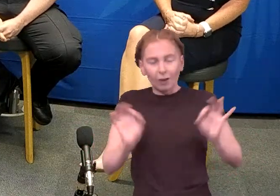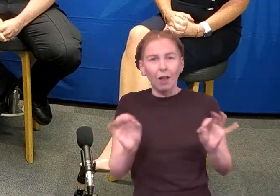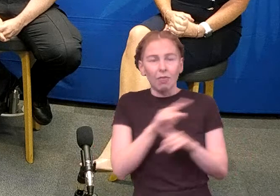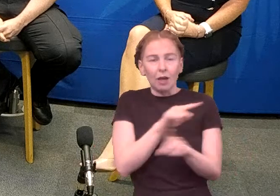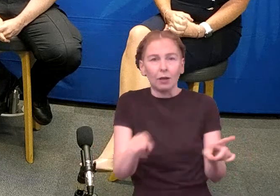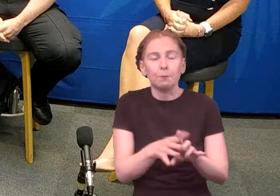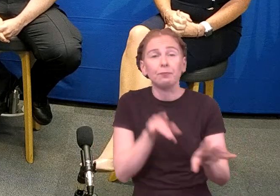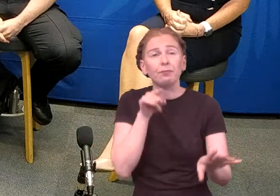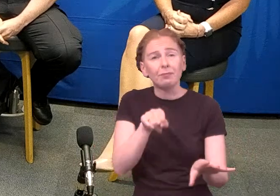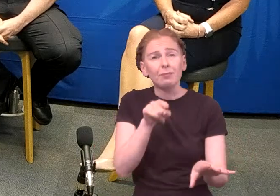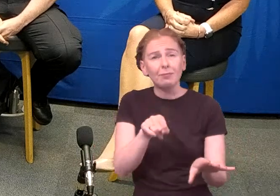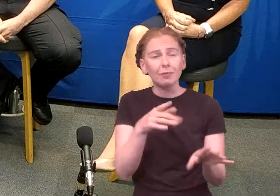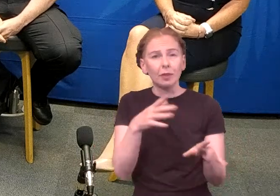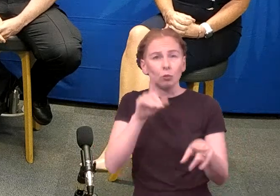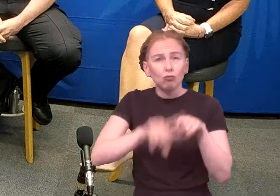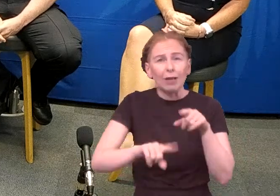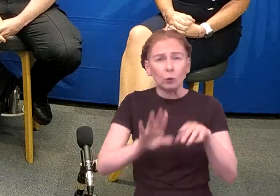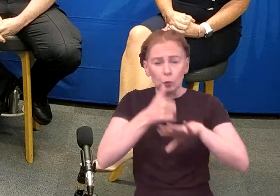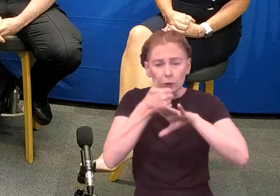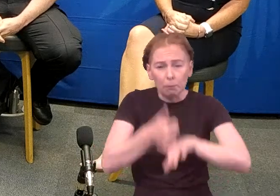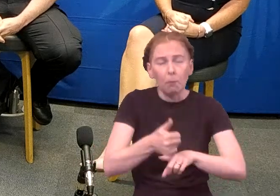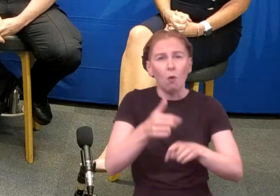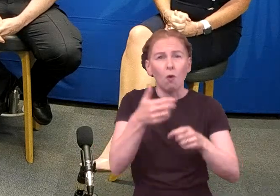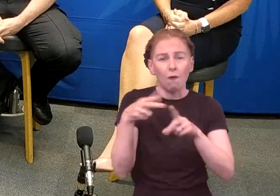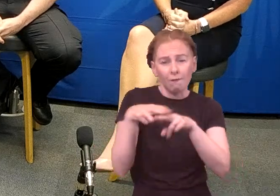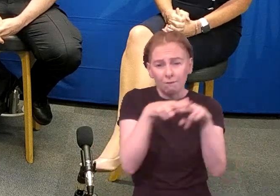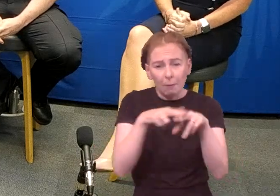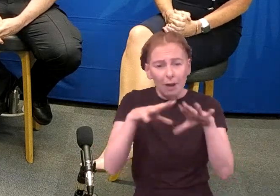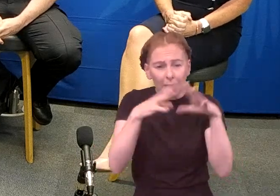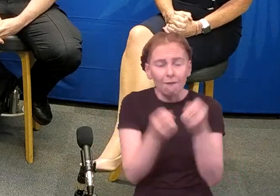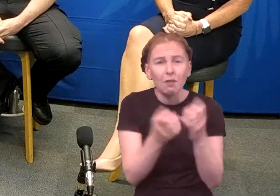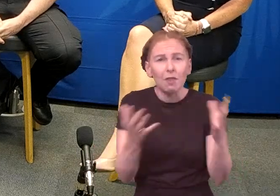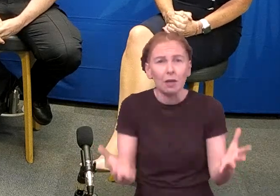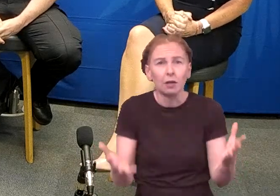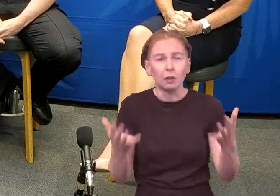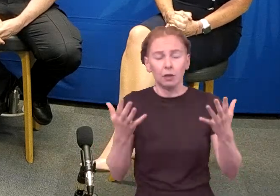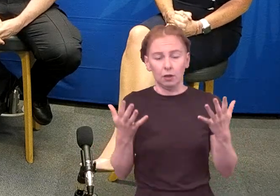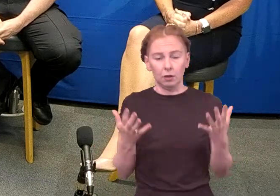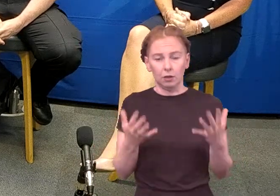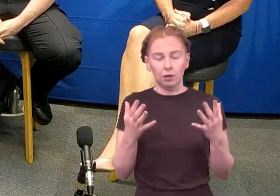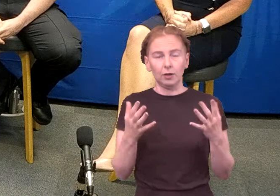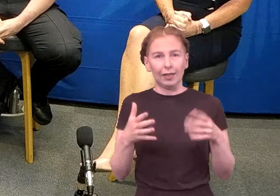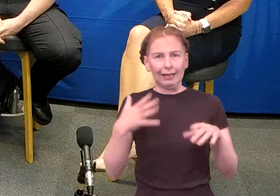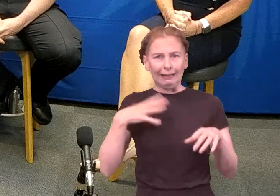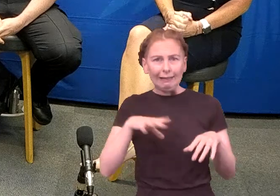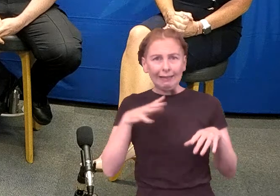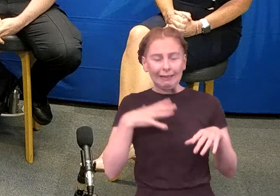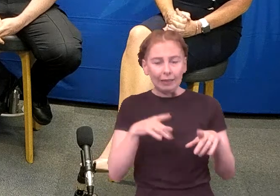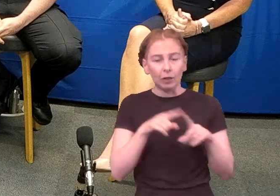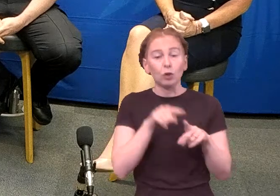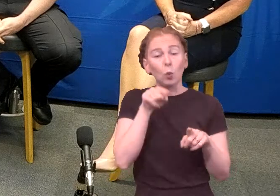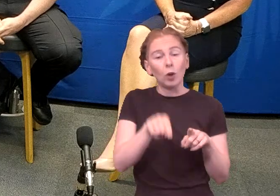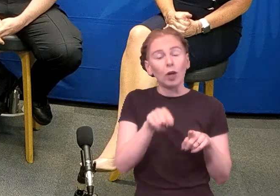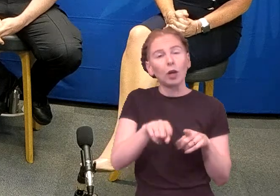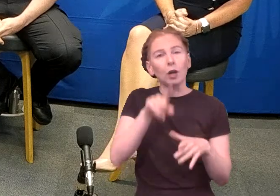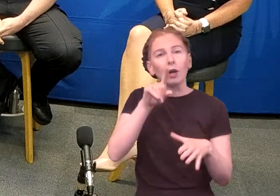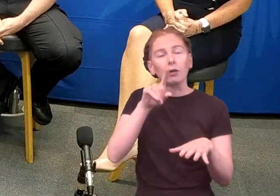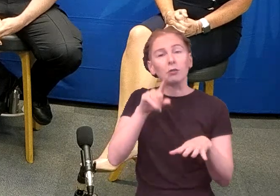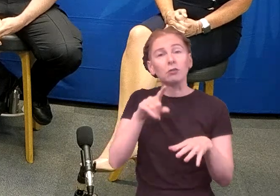clothes he was living in, he was just a mess. He was not earning the money. The people earning the money were higher up. And I